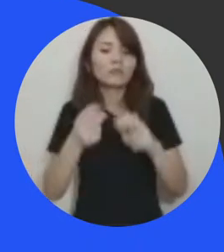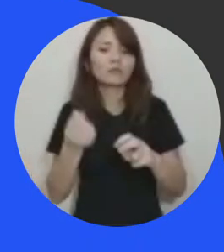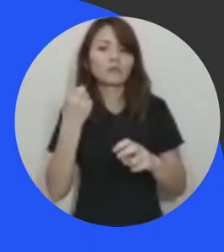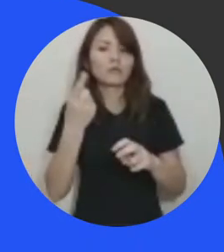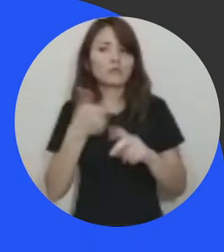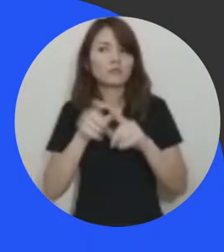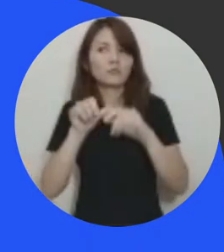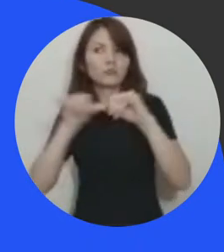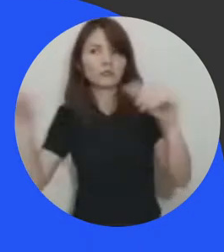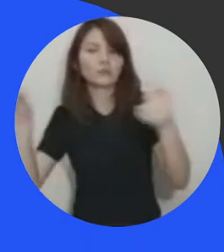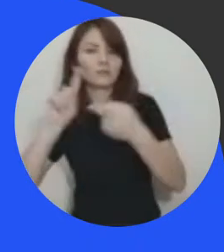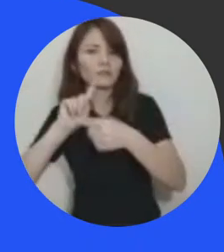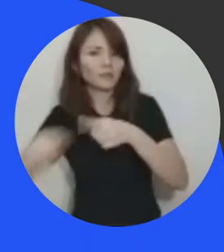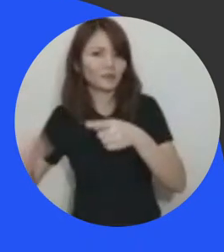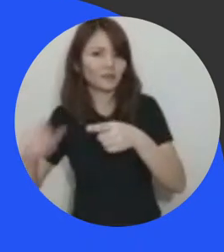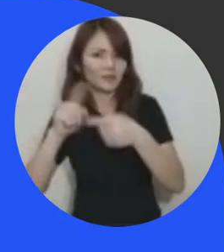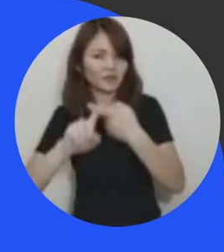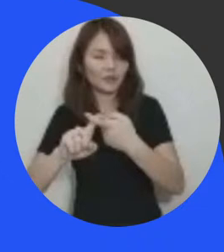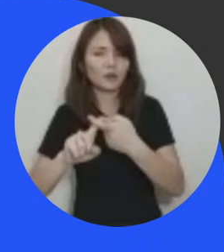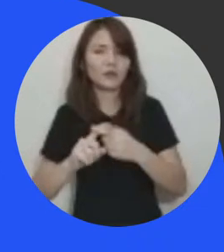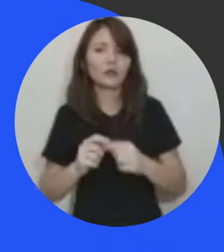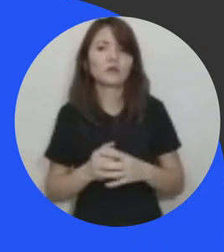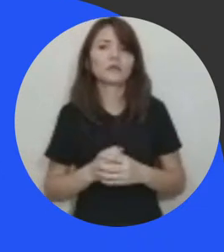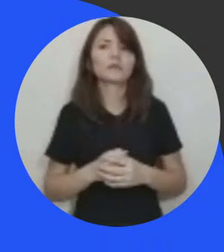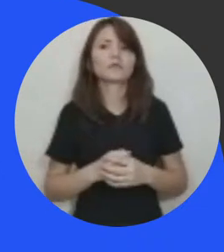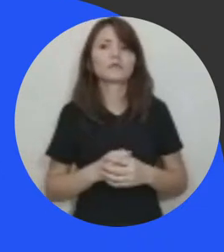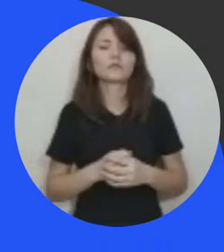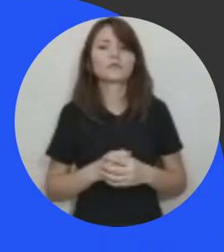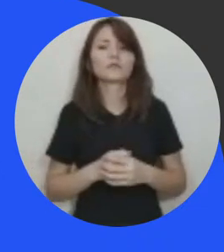organism all the more.